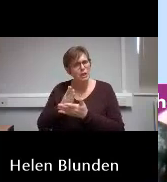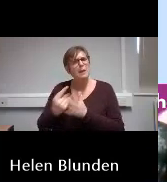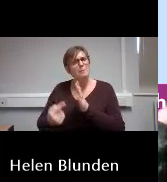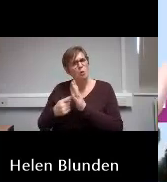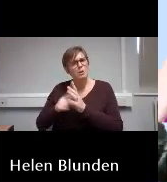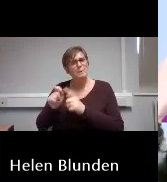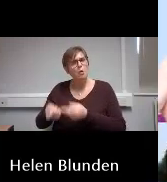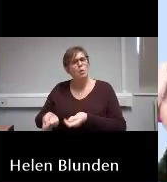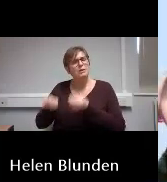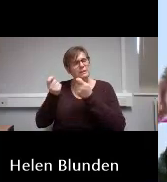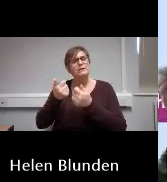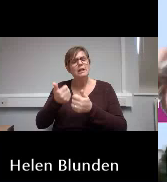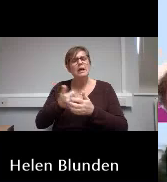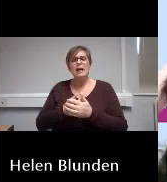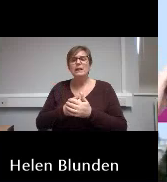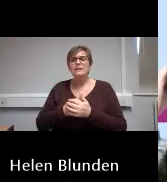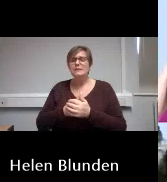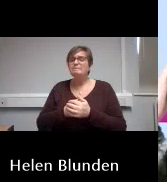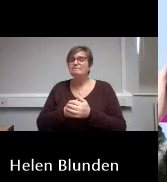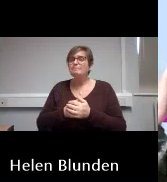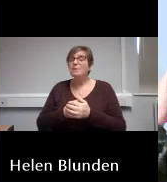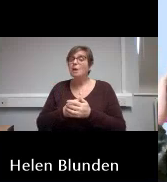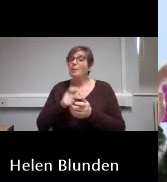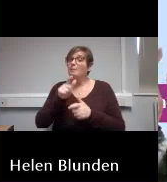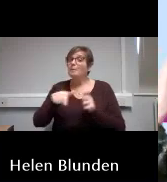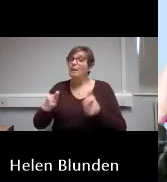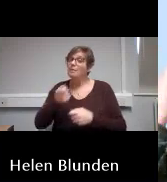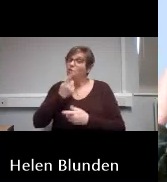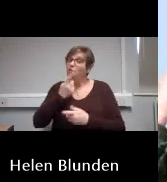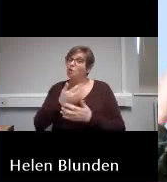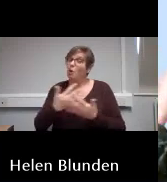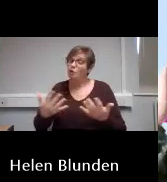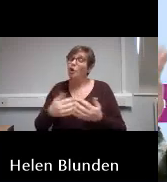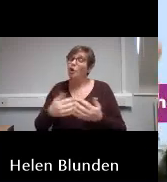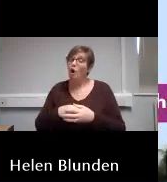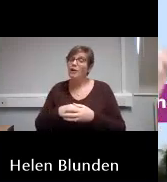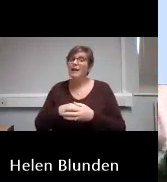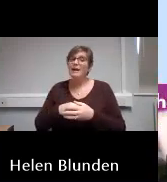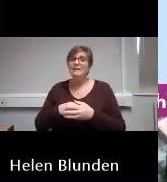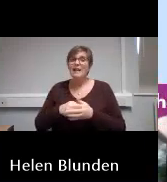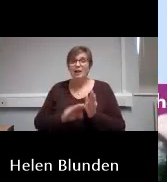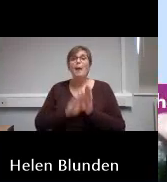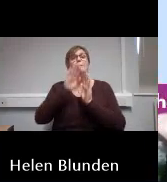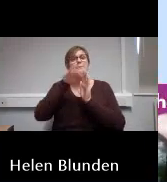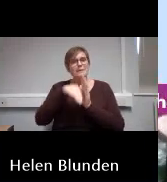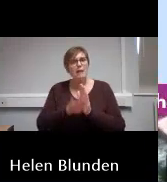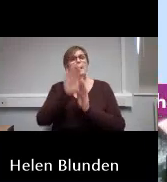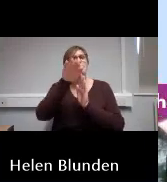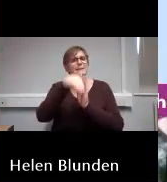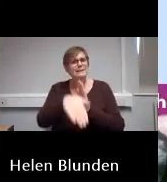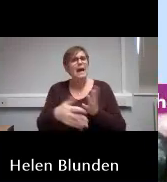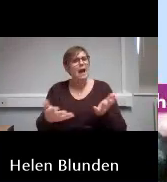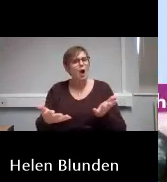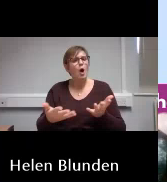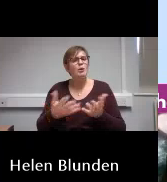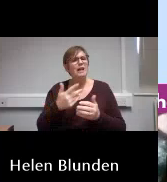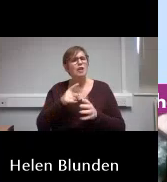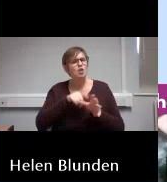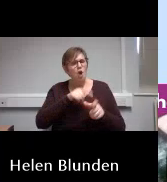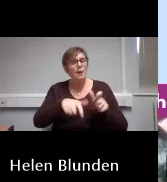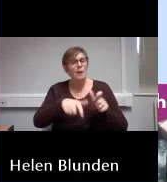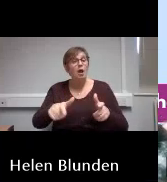and something that people do talk about a lot. It's that step down, isn't it? After young people